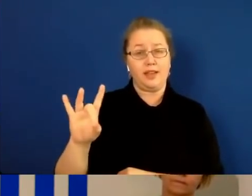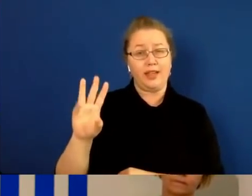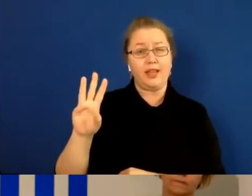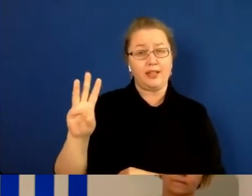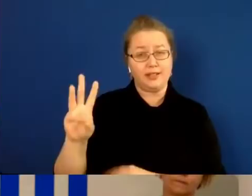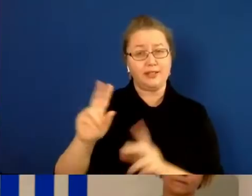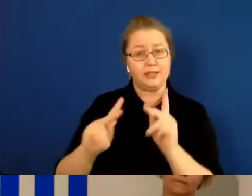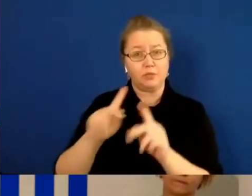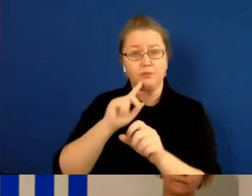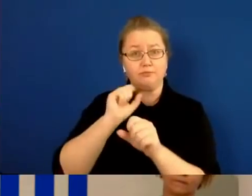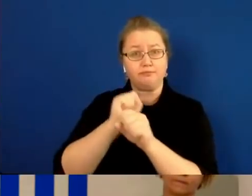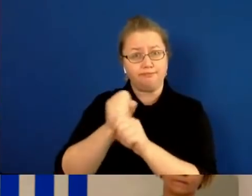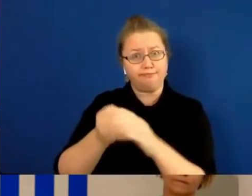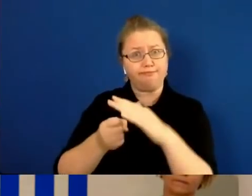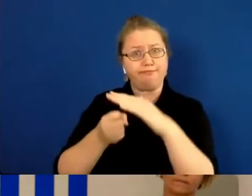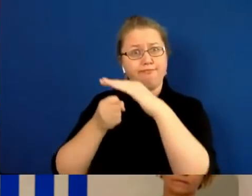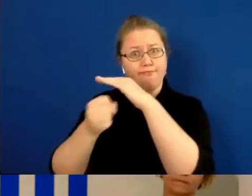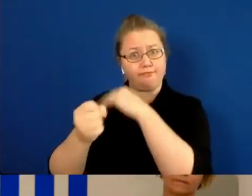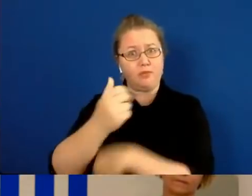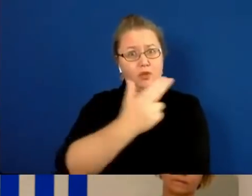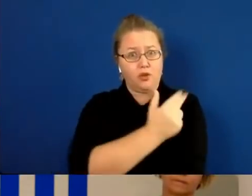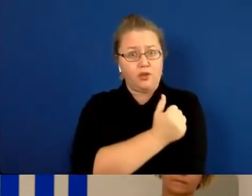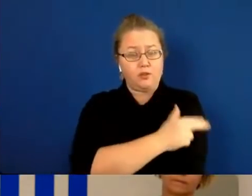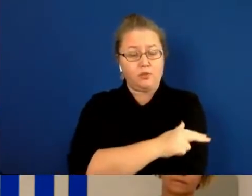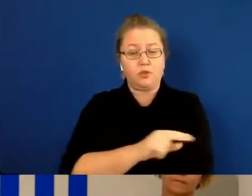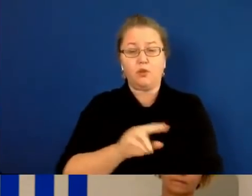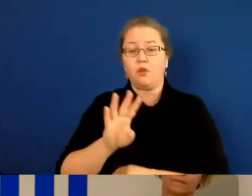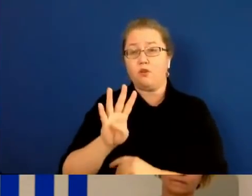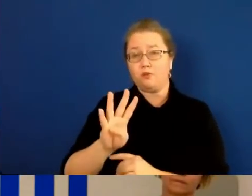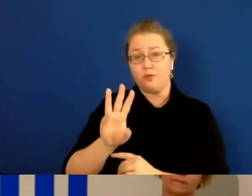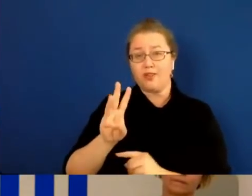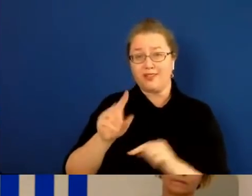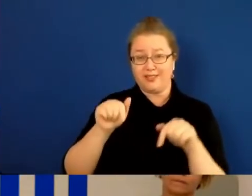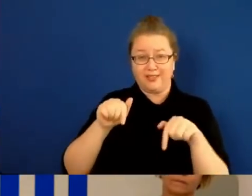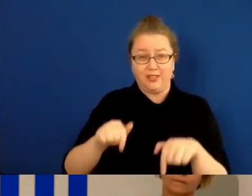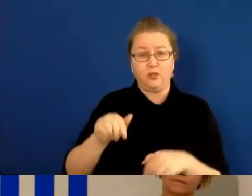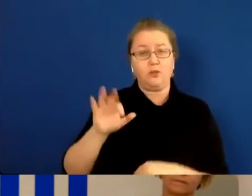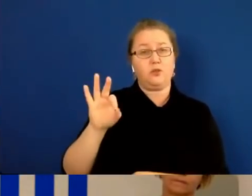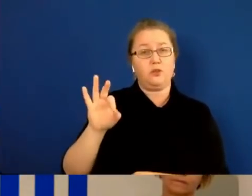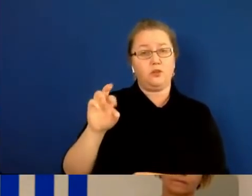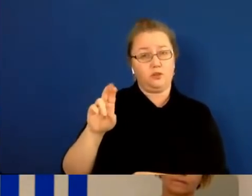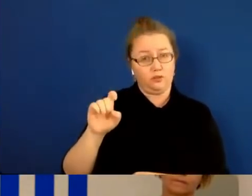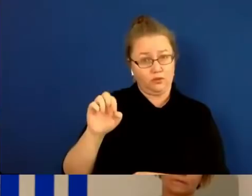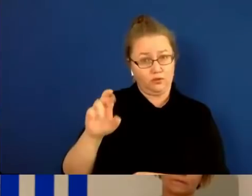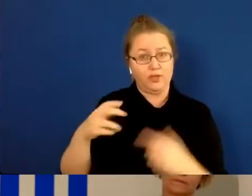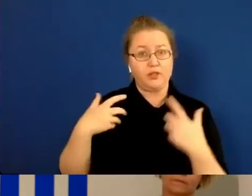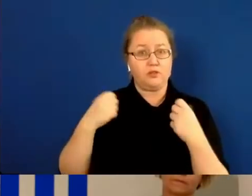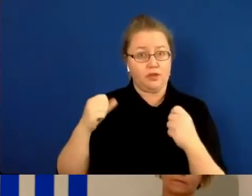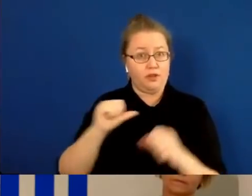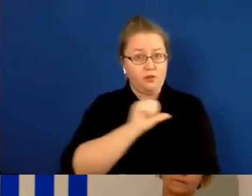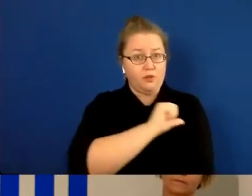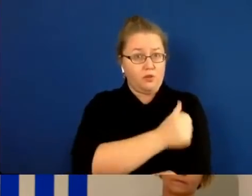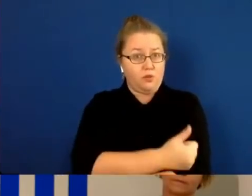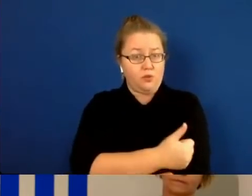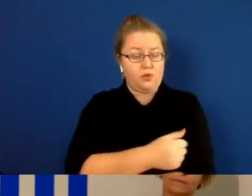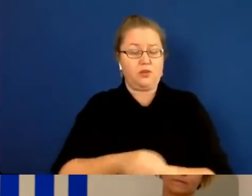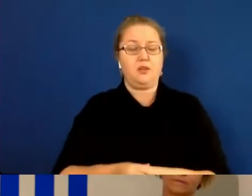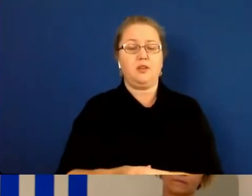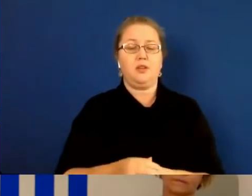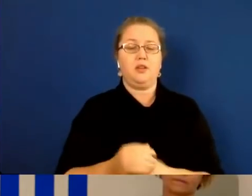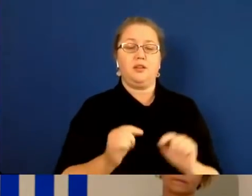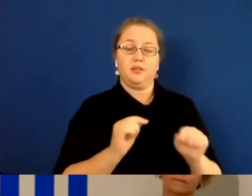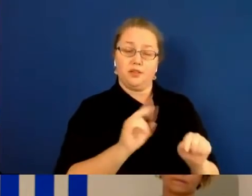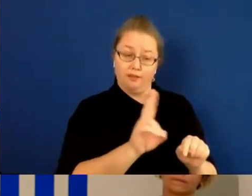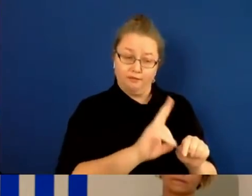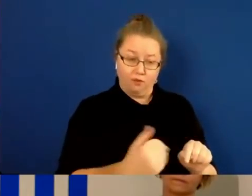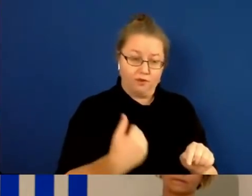dealing with these circumstances. But in this case, as in the case of all those who passed away, the 262 people who passed away from